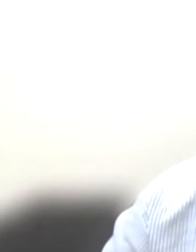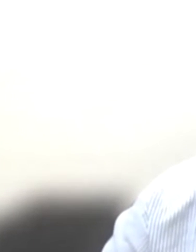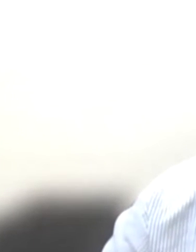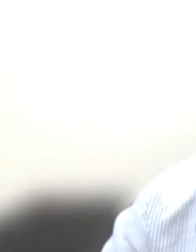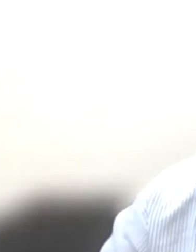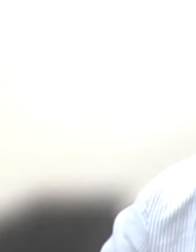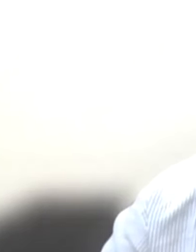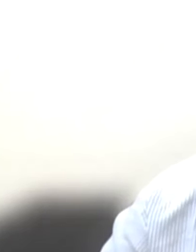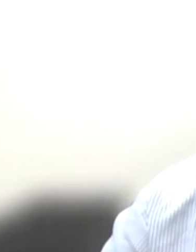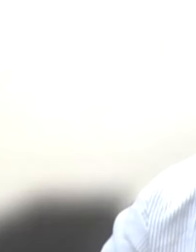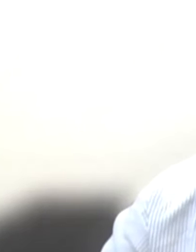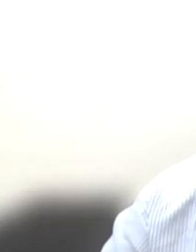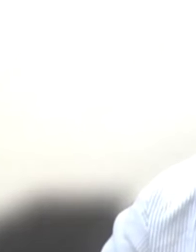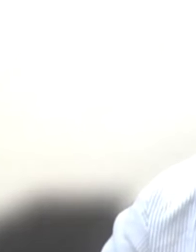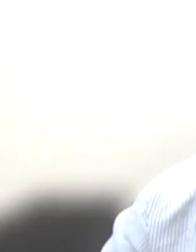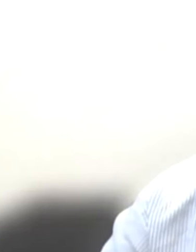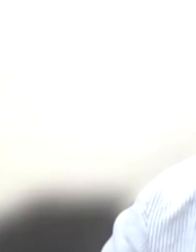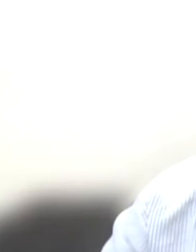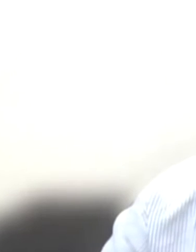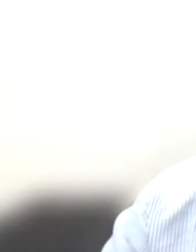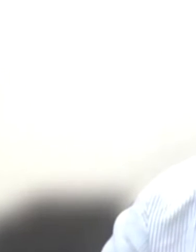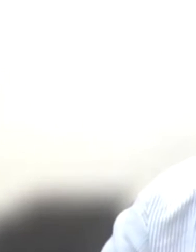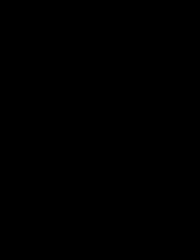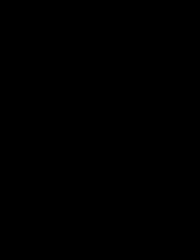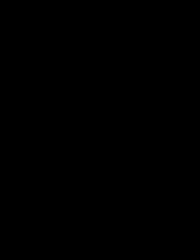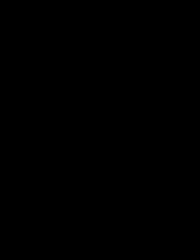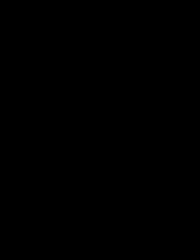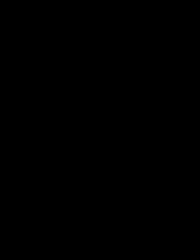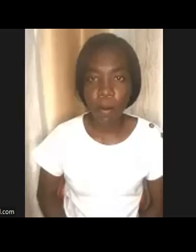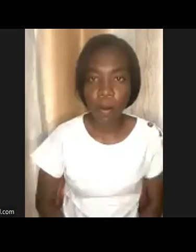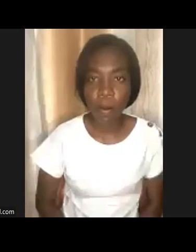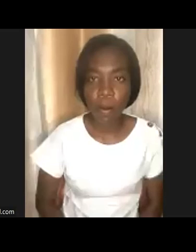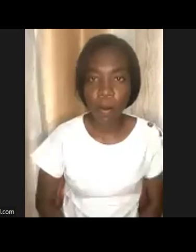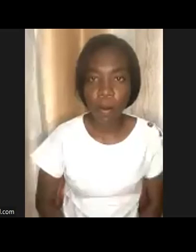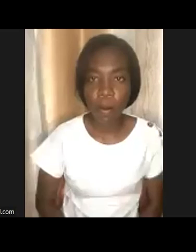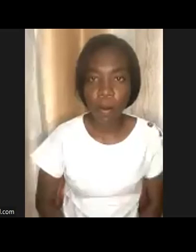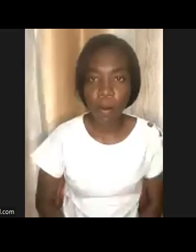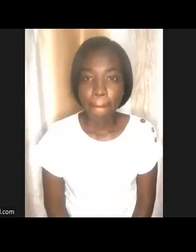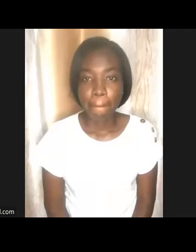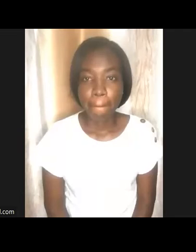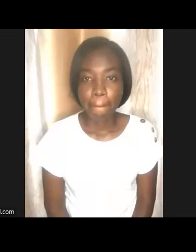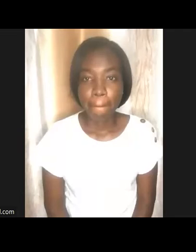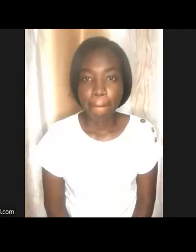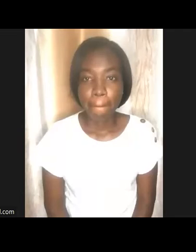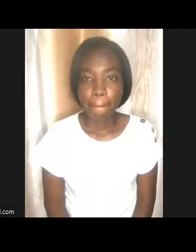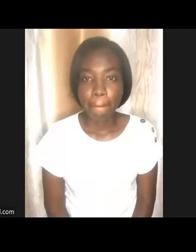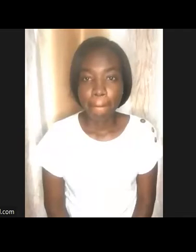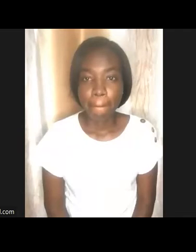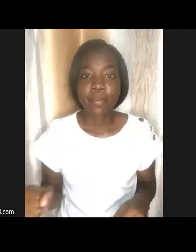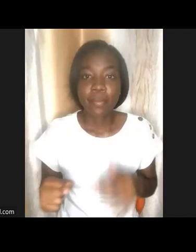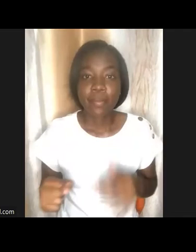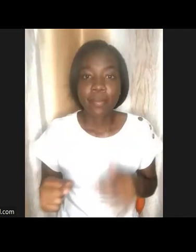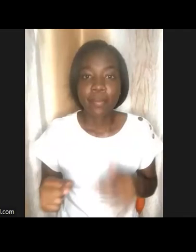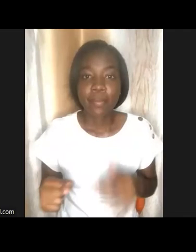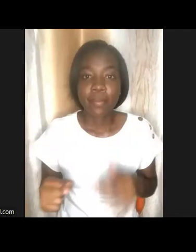with us on our and give a shout out to our